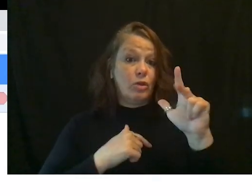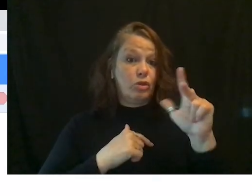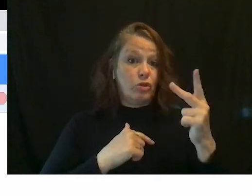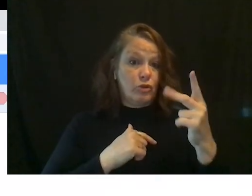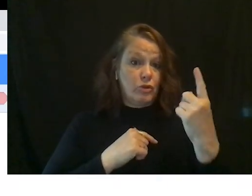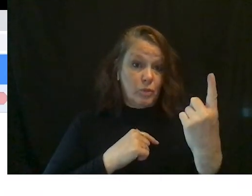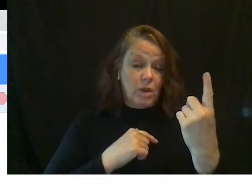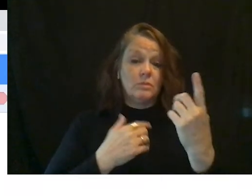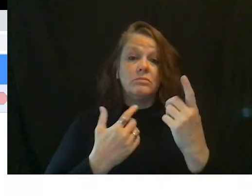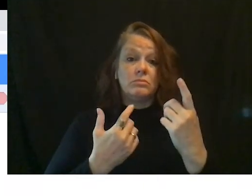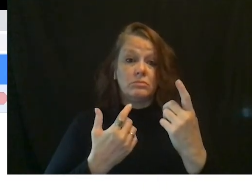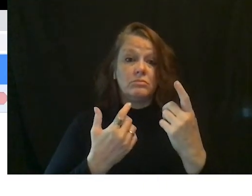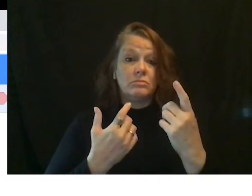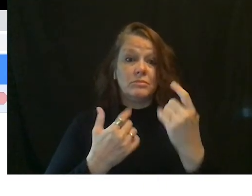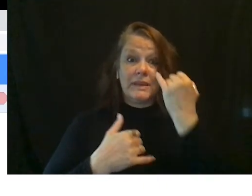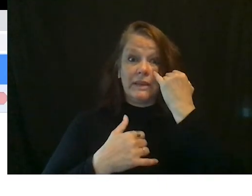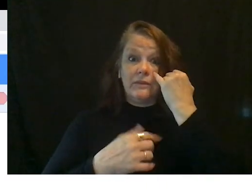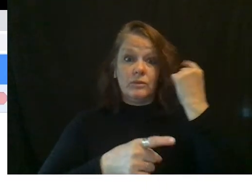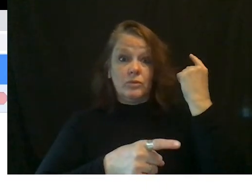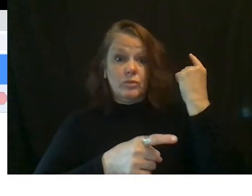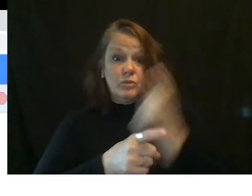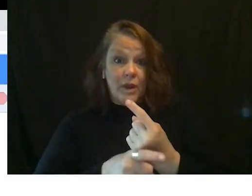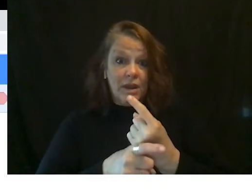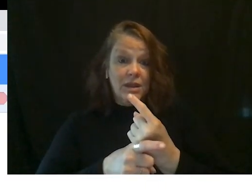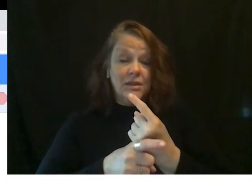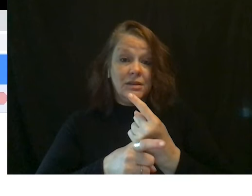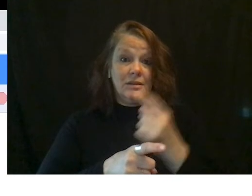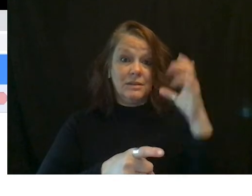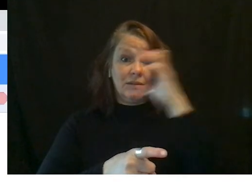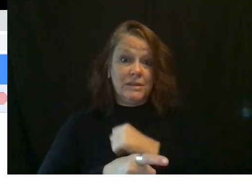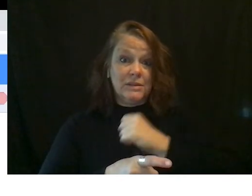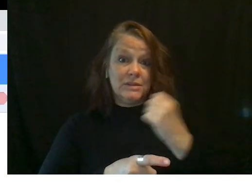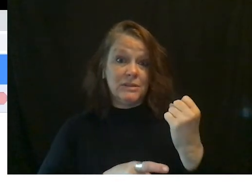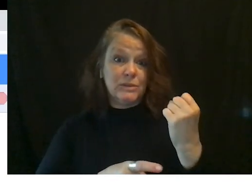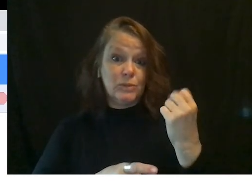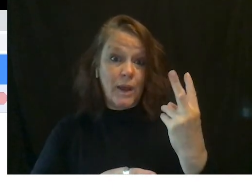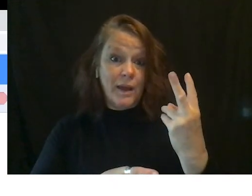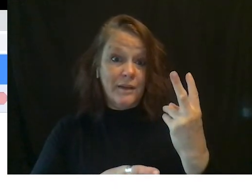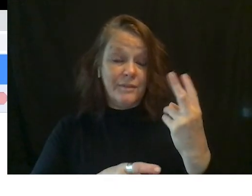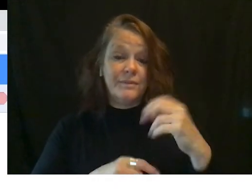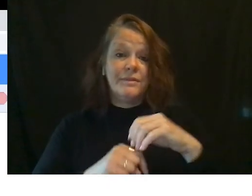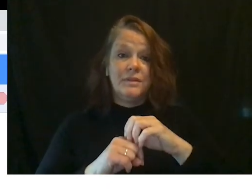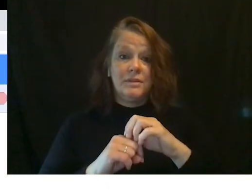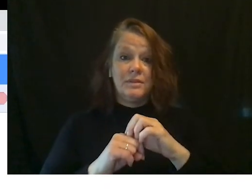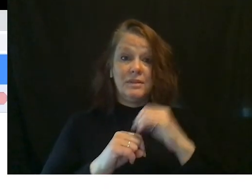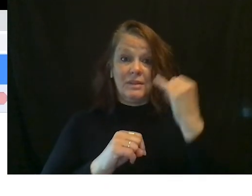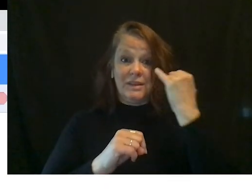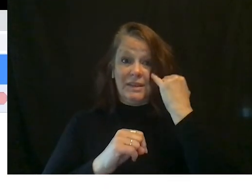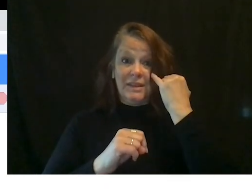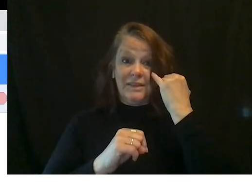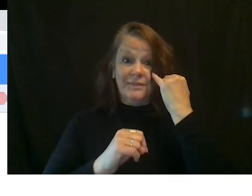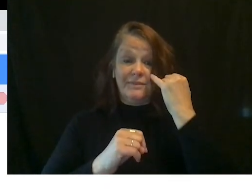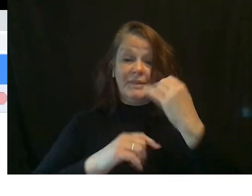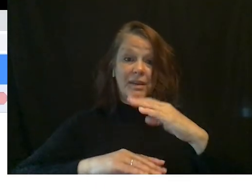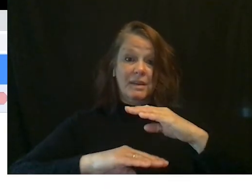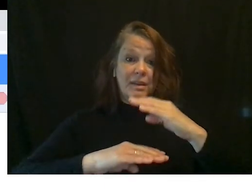And then the third one will be, is if they're right. And if they're right, we don't need to check to see if they're right, because